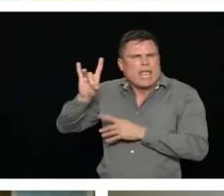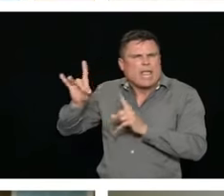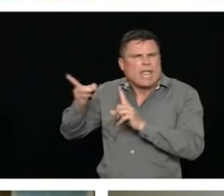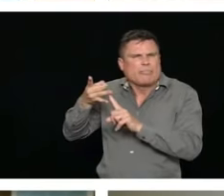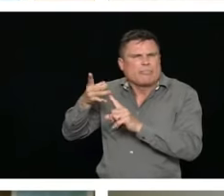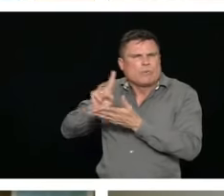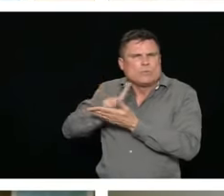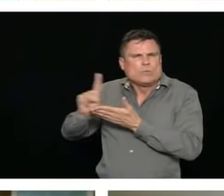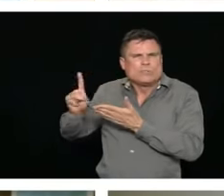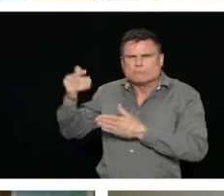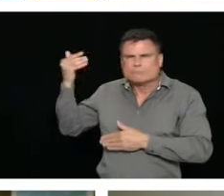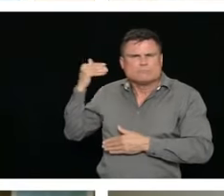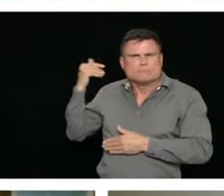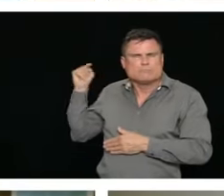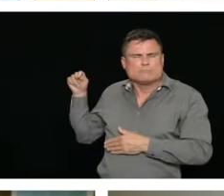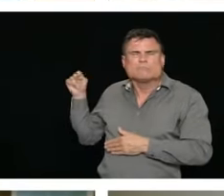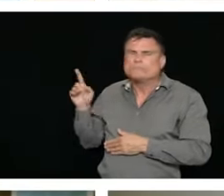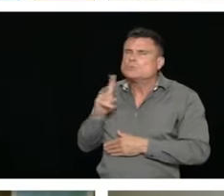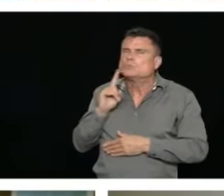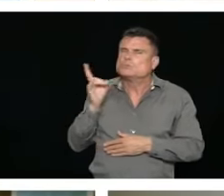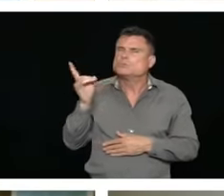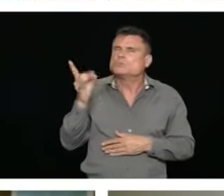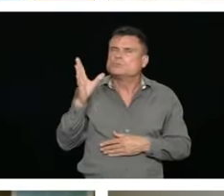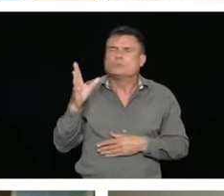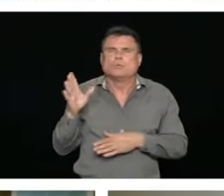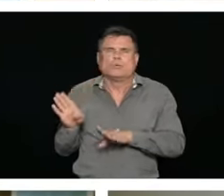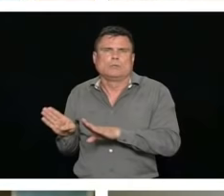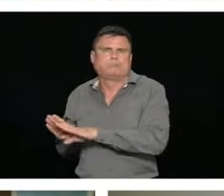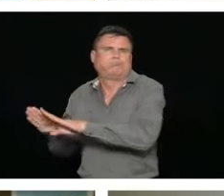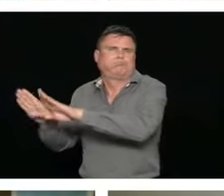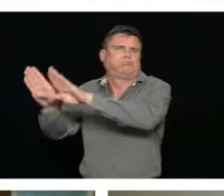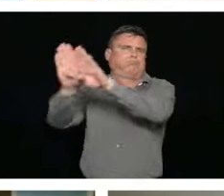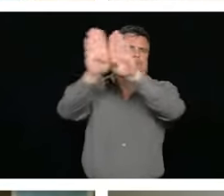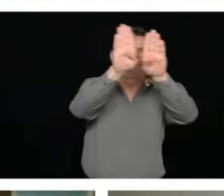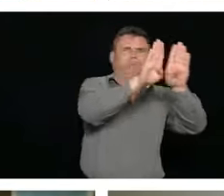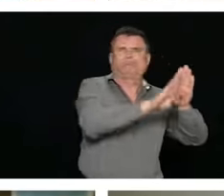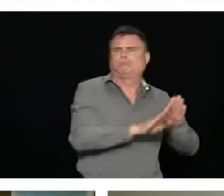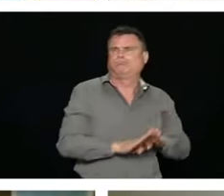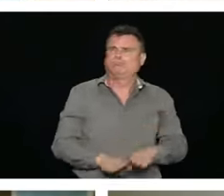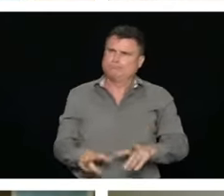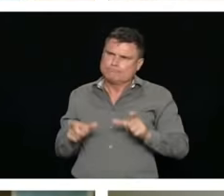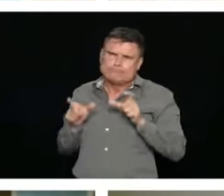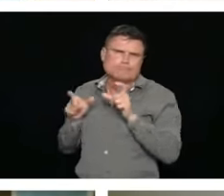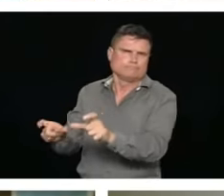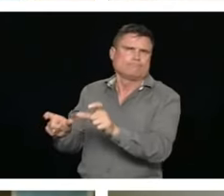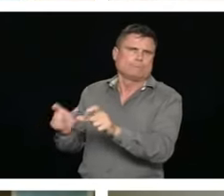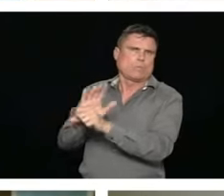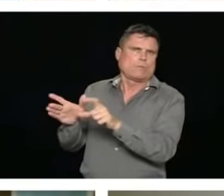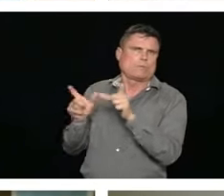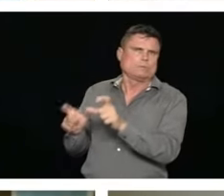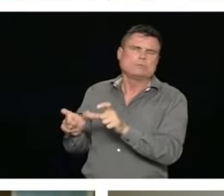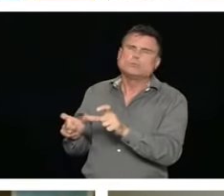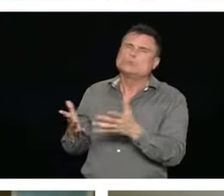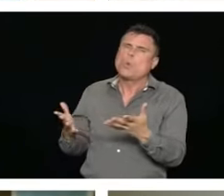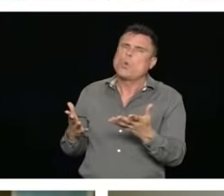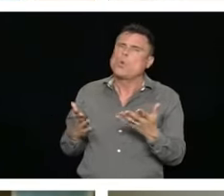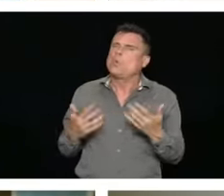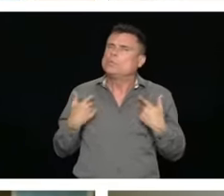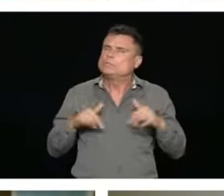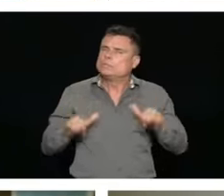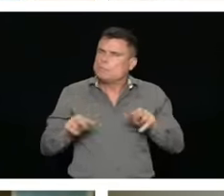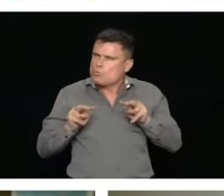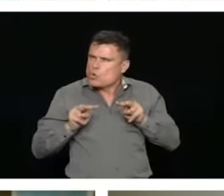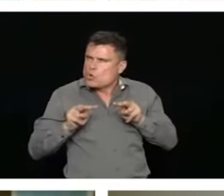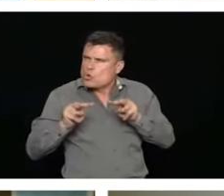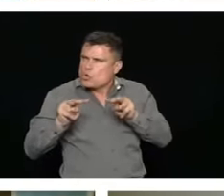for when bugs start to pass around again in the fall. Yeah, appreciate that. Trustee Higginson? Thanks, I'll